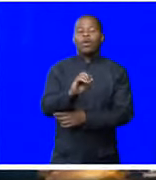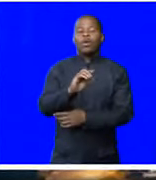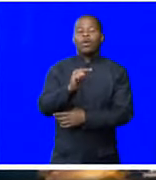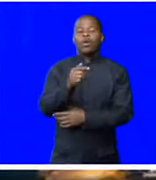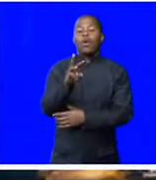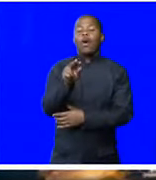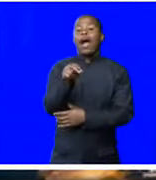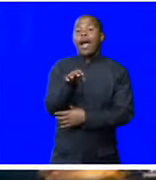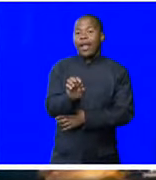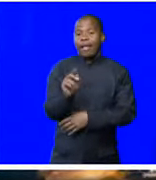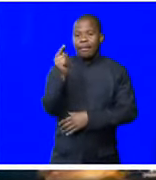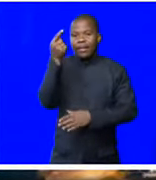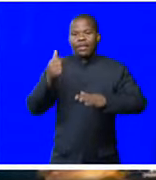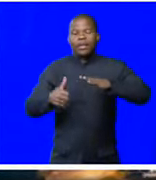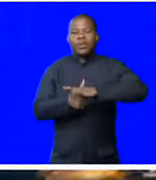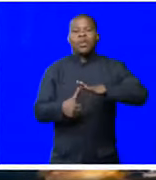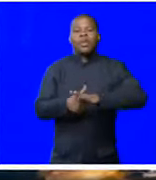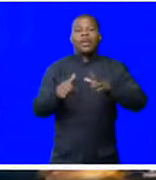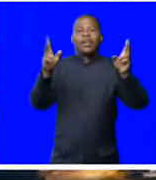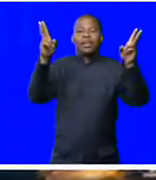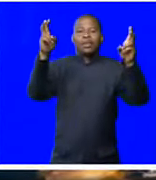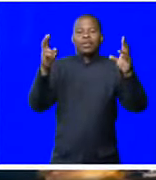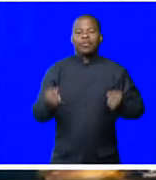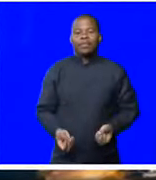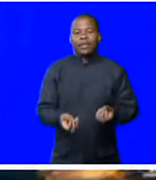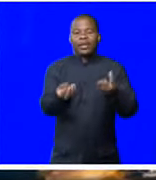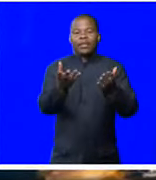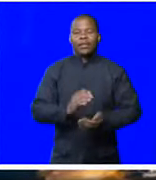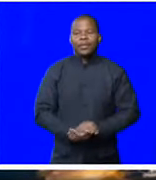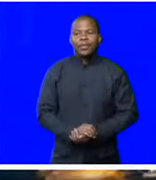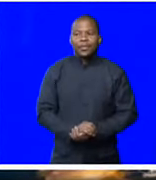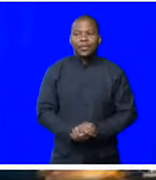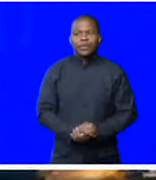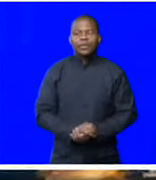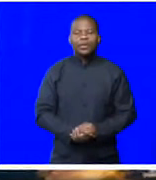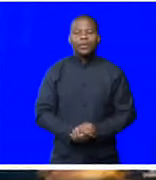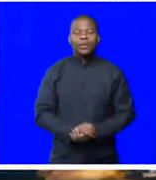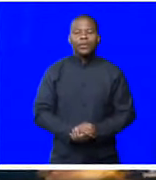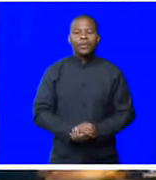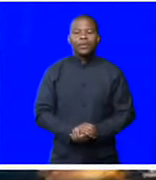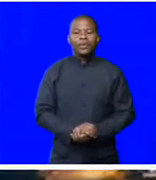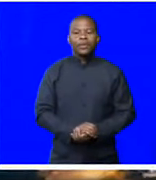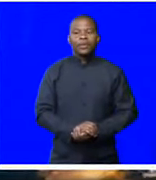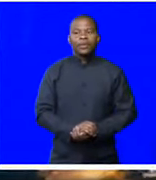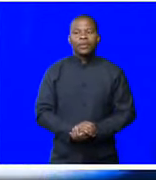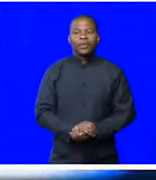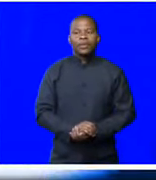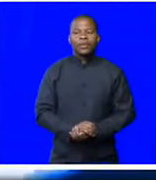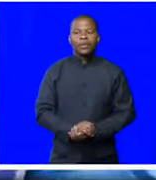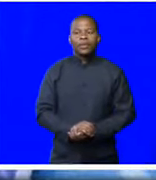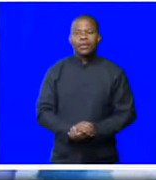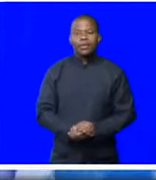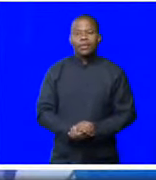Thank you so much indeed for choosing to stay with us. We're coming to you live from our Hospital Hill studios in Mbabane. Let's take a look at our top stories.